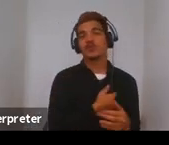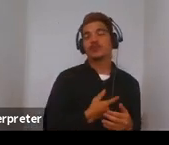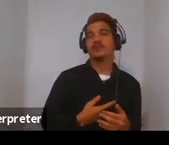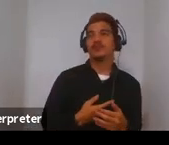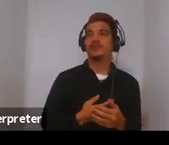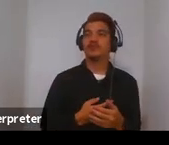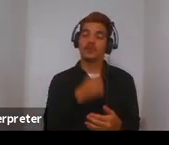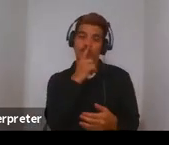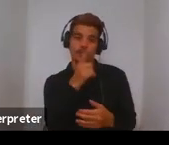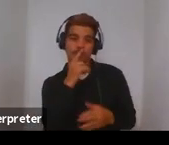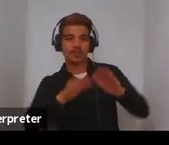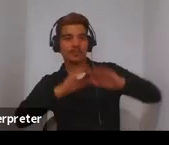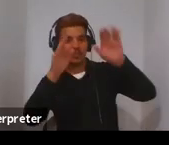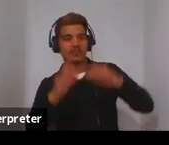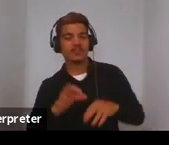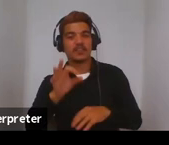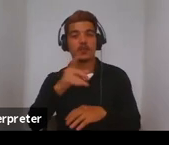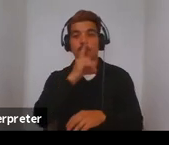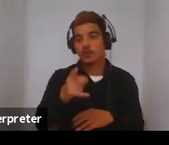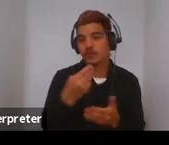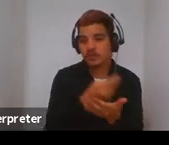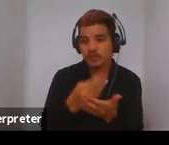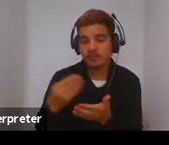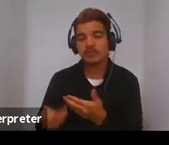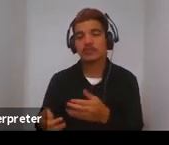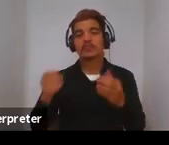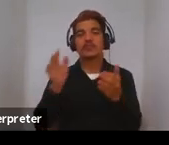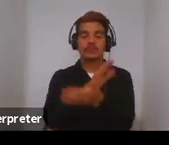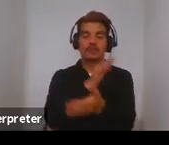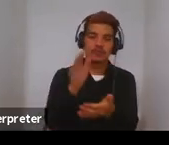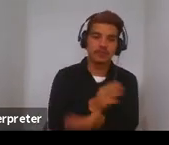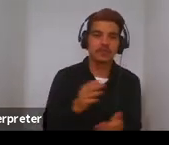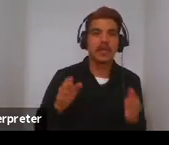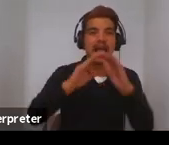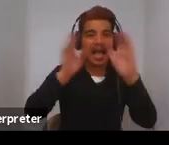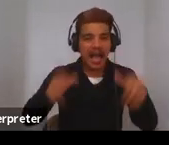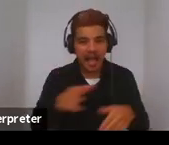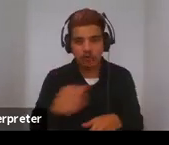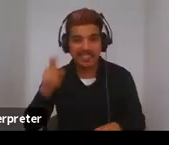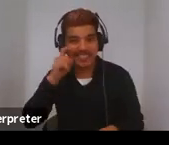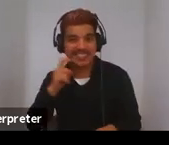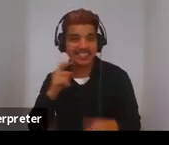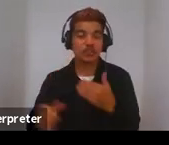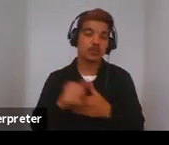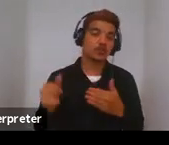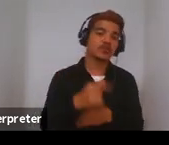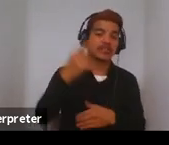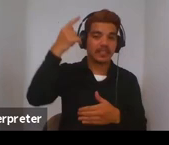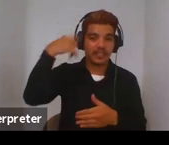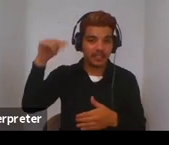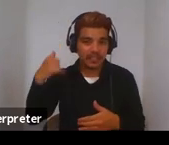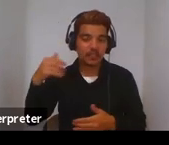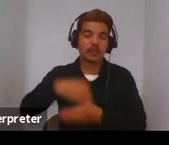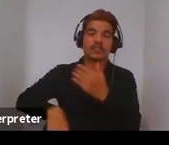this is a really great fact sheet about the link between housing and sexual violence. In California and other places in the